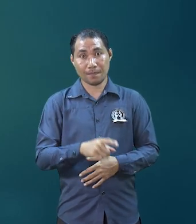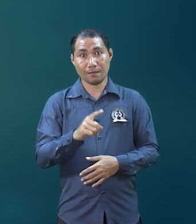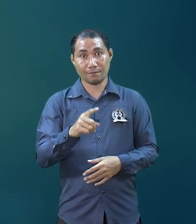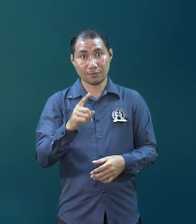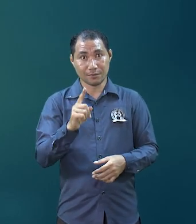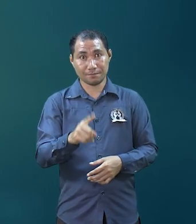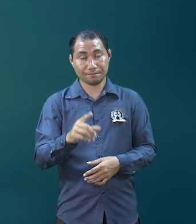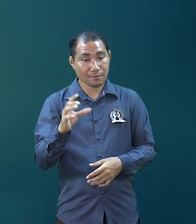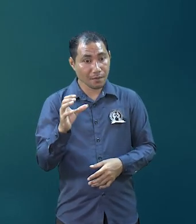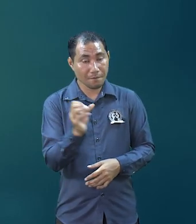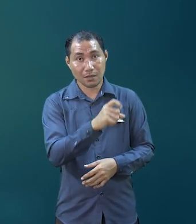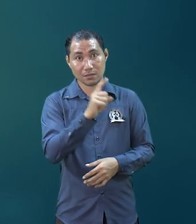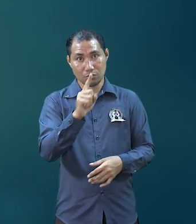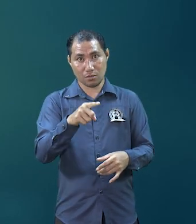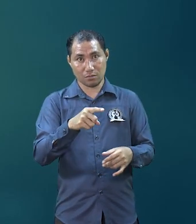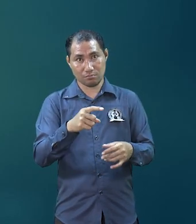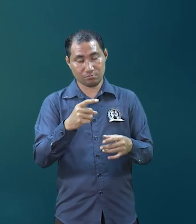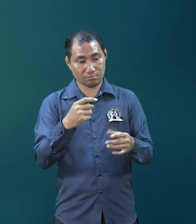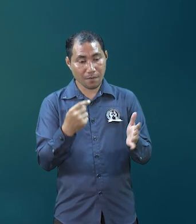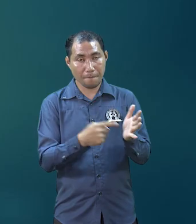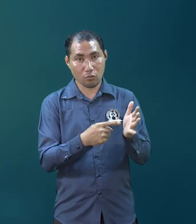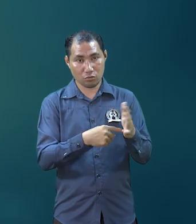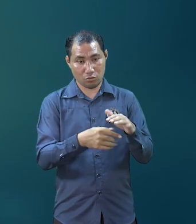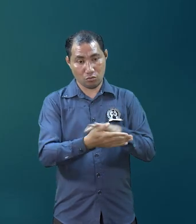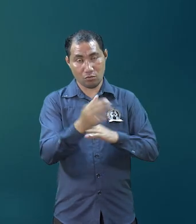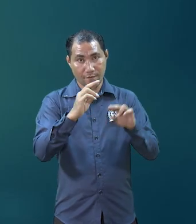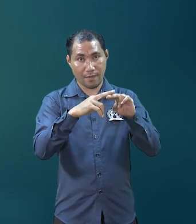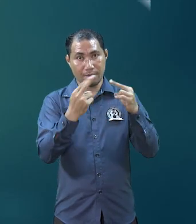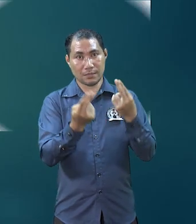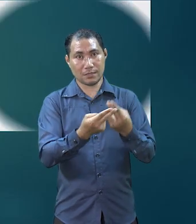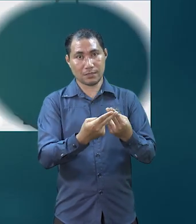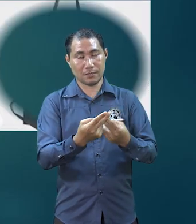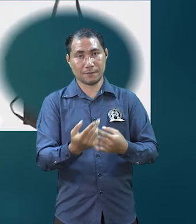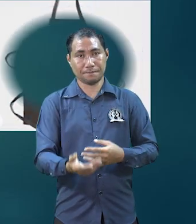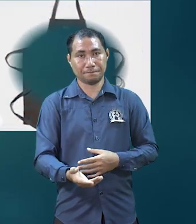Stau foi una fata we tata wainga.